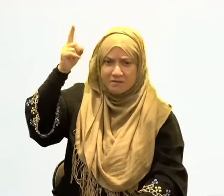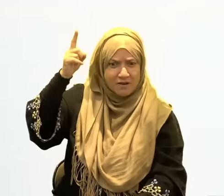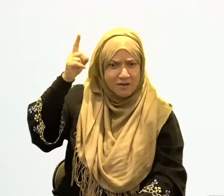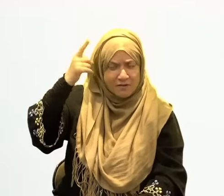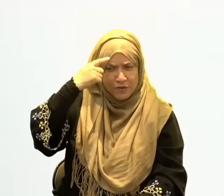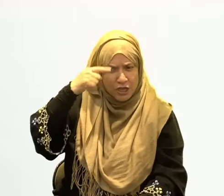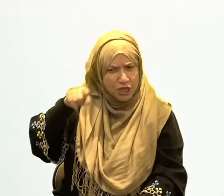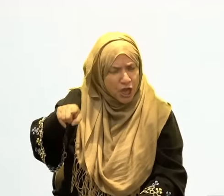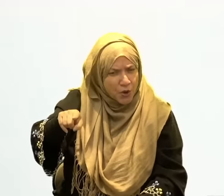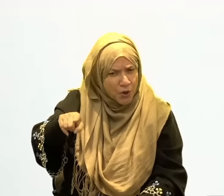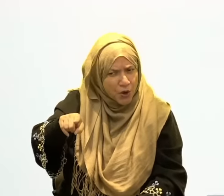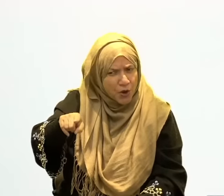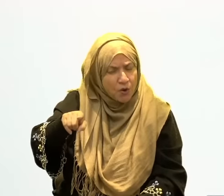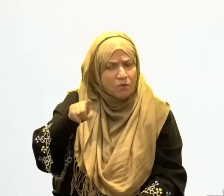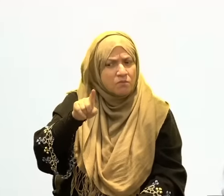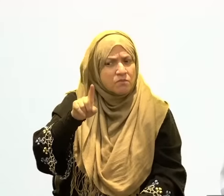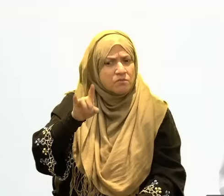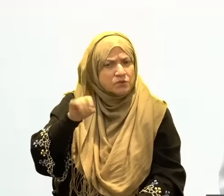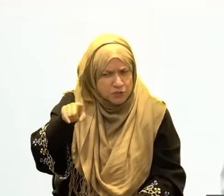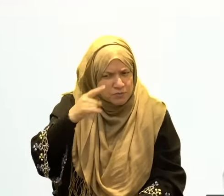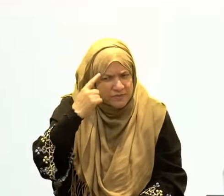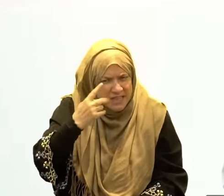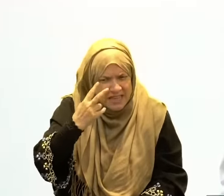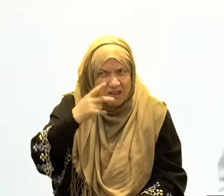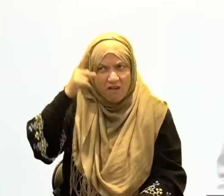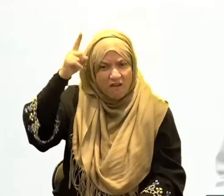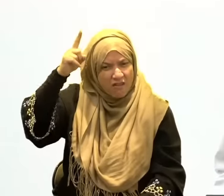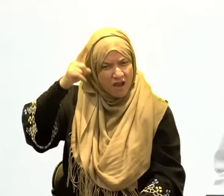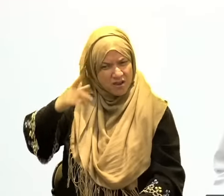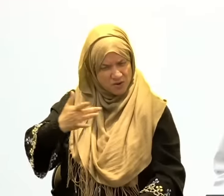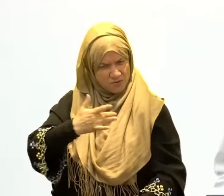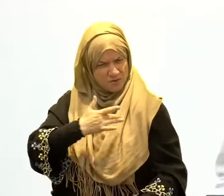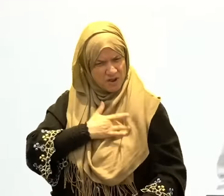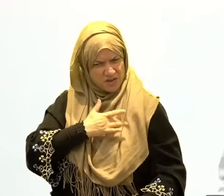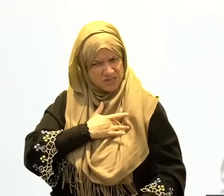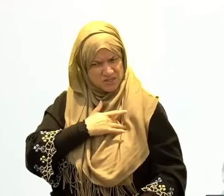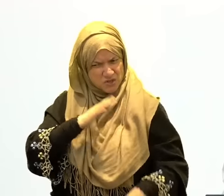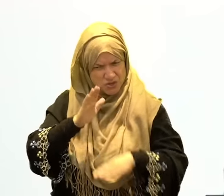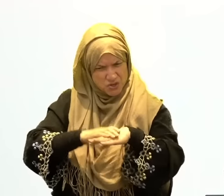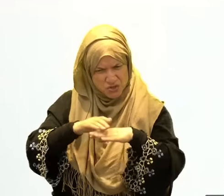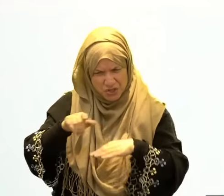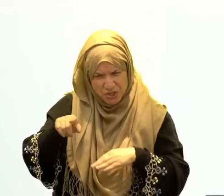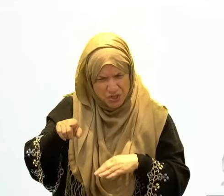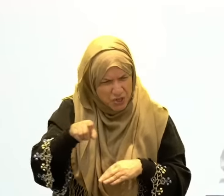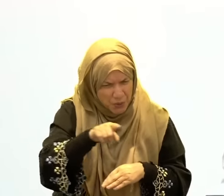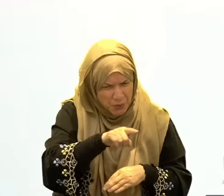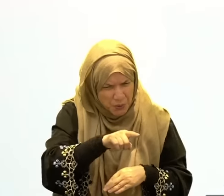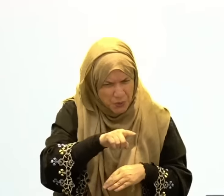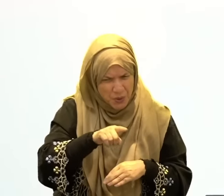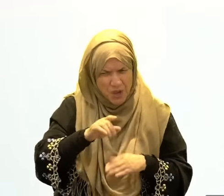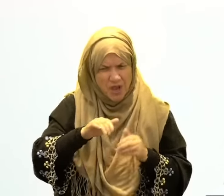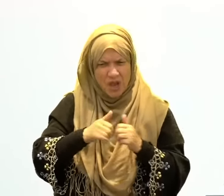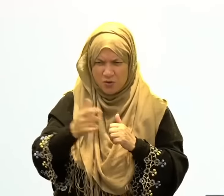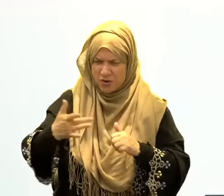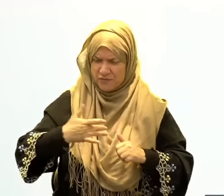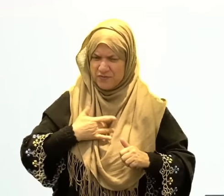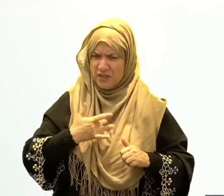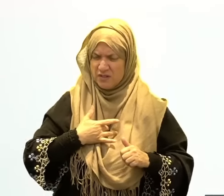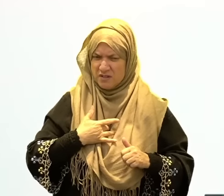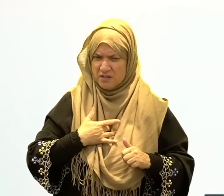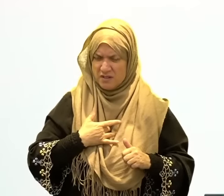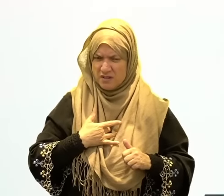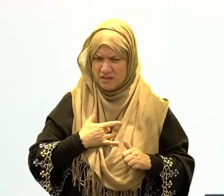sense of apprehension? Does it give you a greater sense of motivation? When someone says in a sentence,